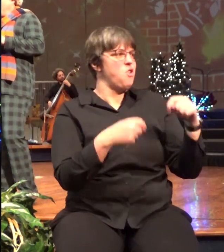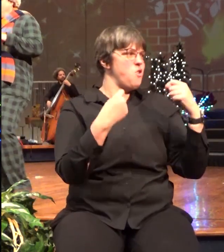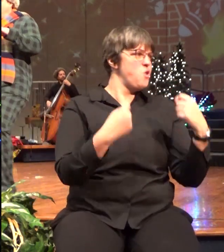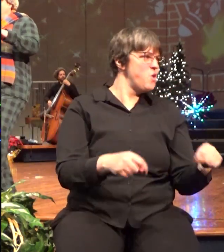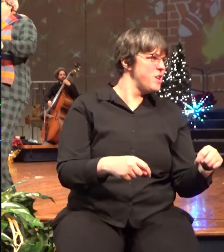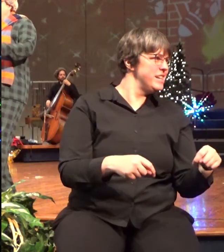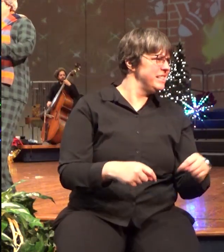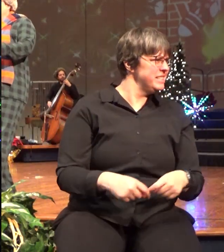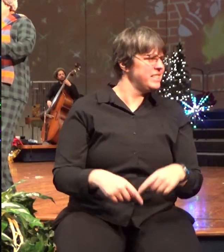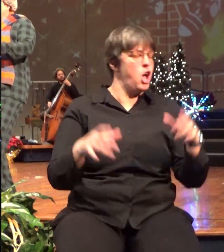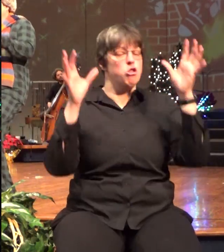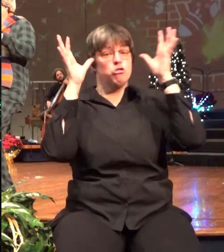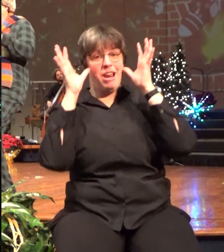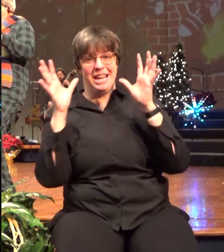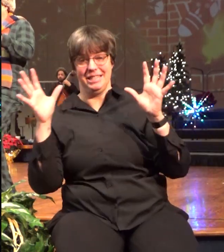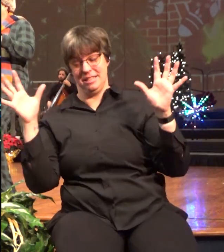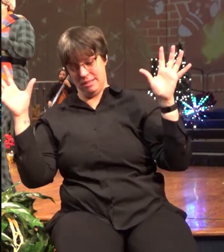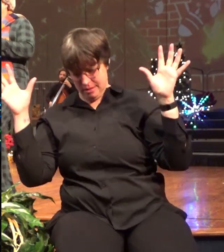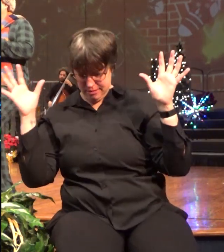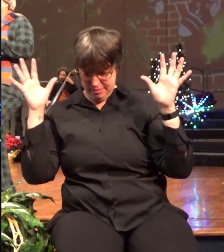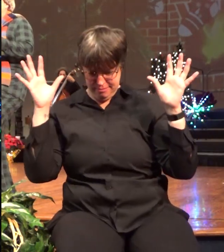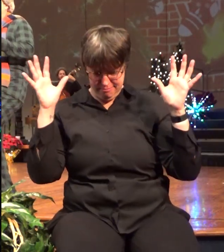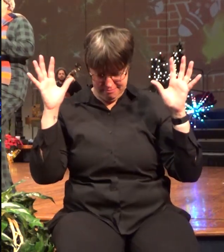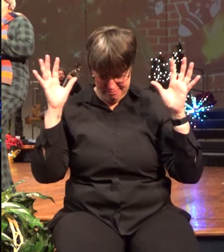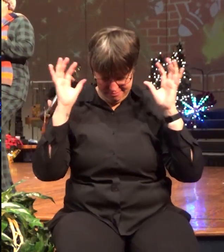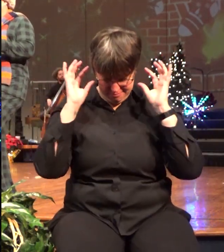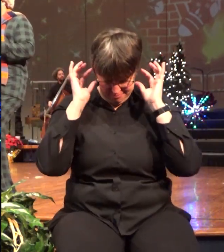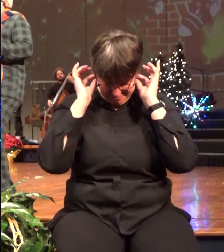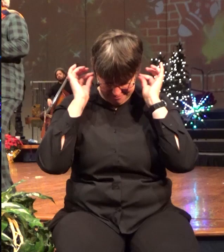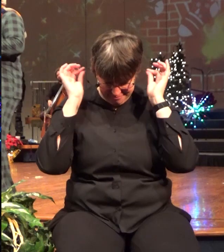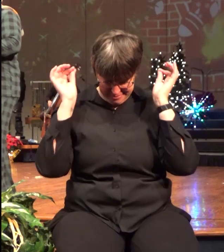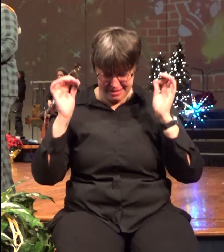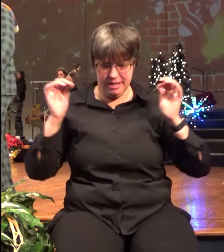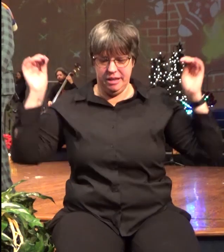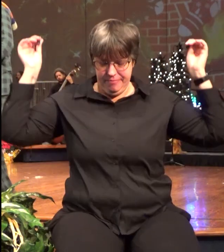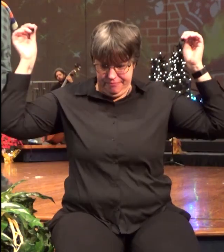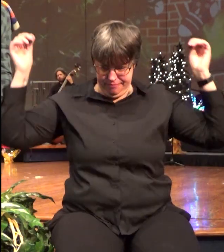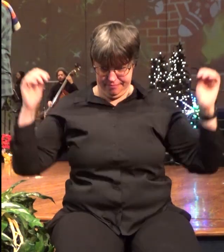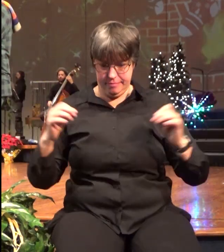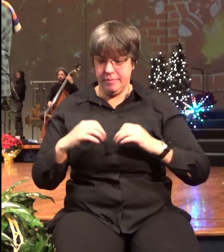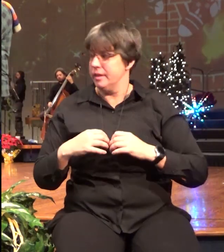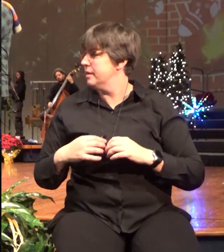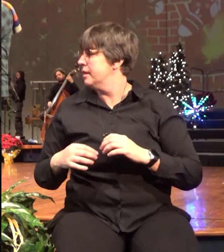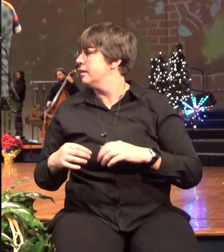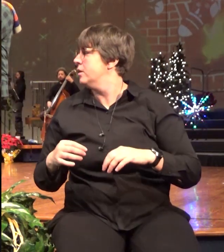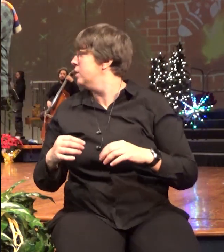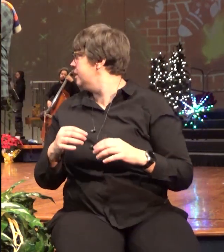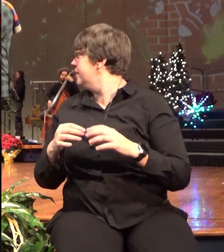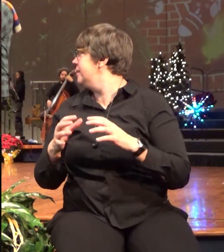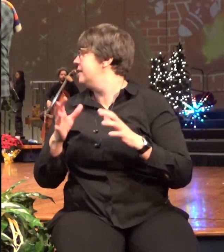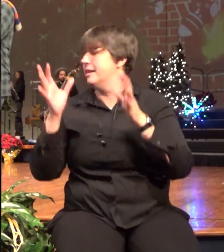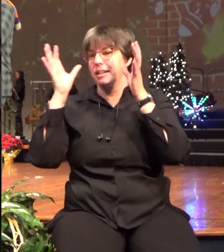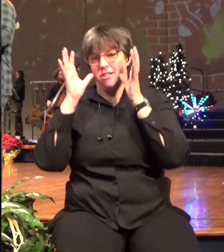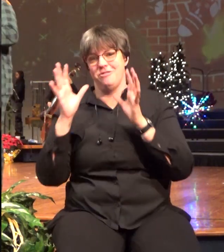toys. Reindeer hooves on all the roofs of good little girls and